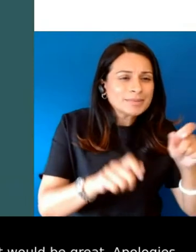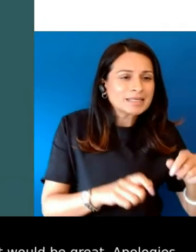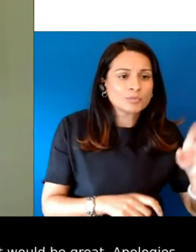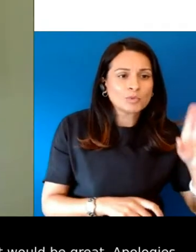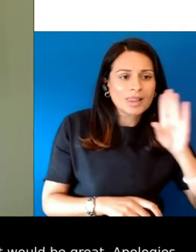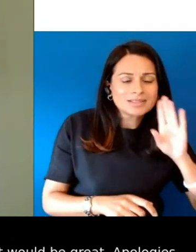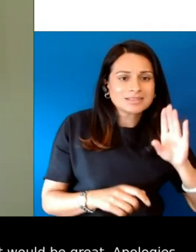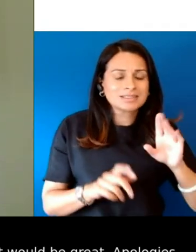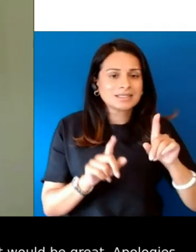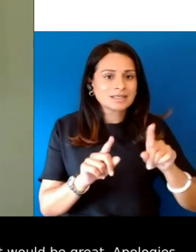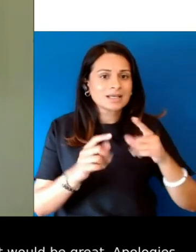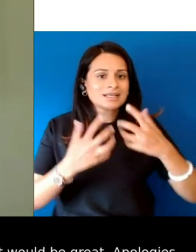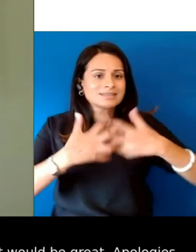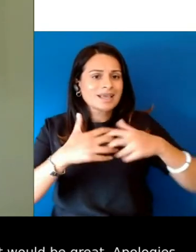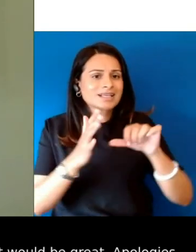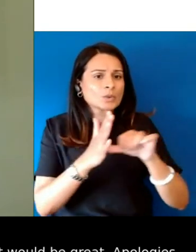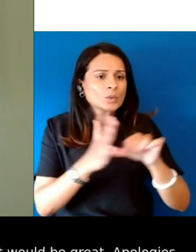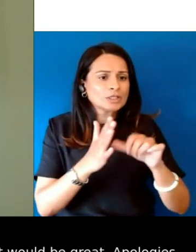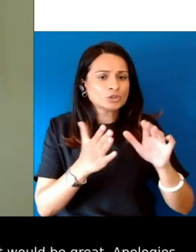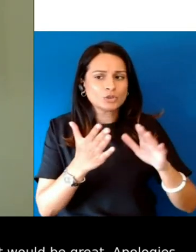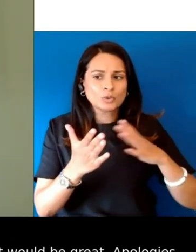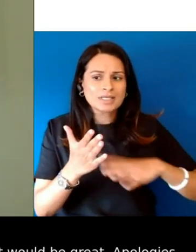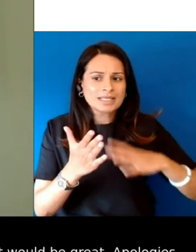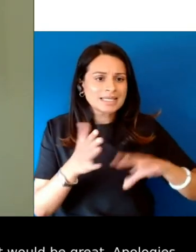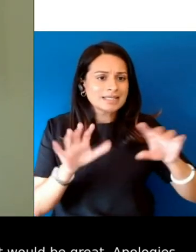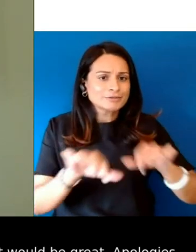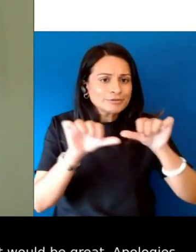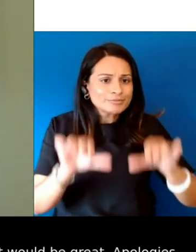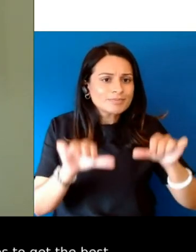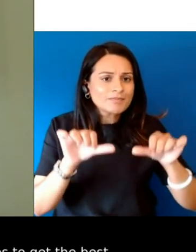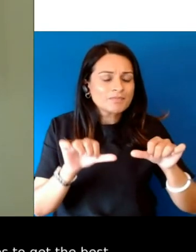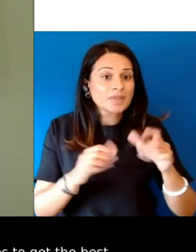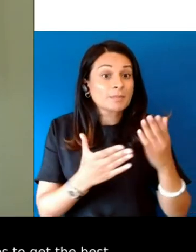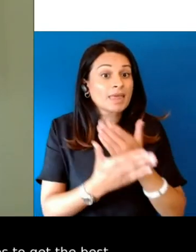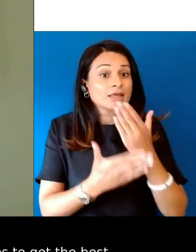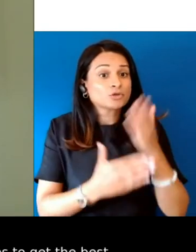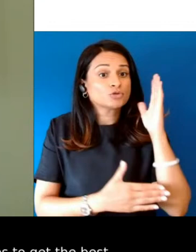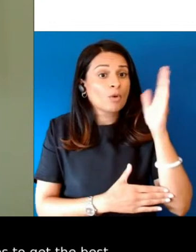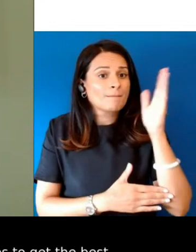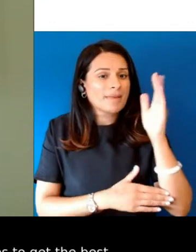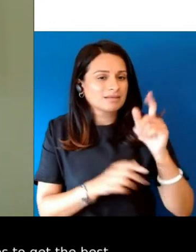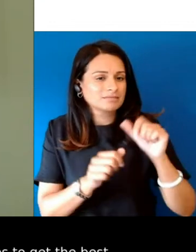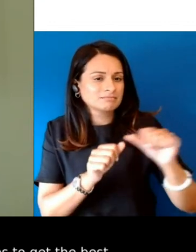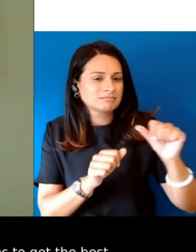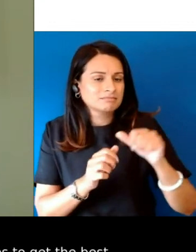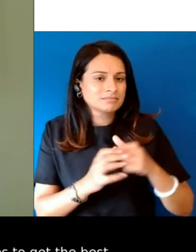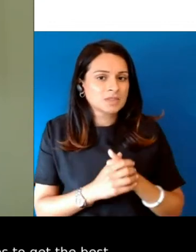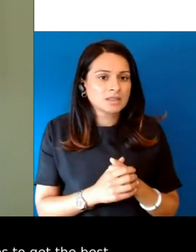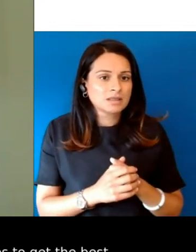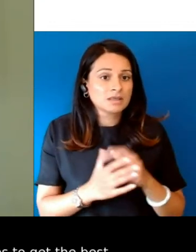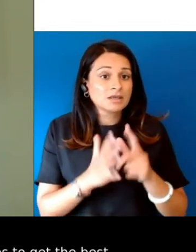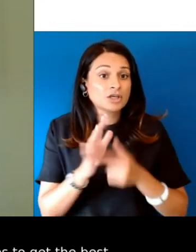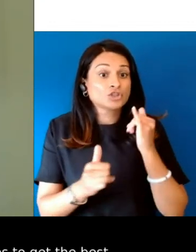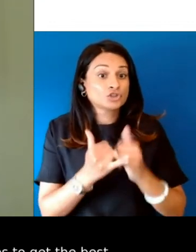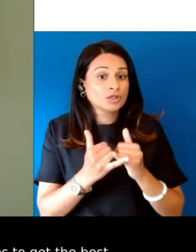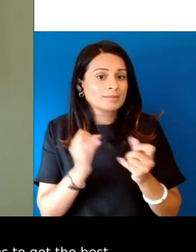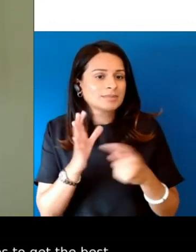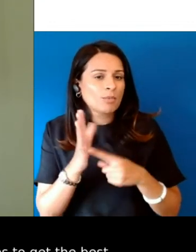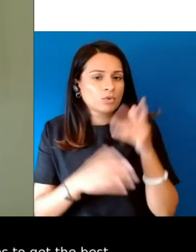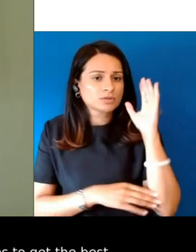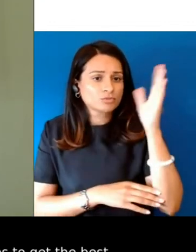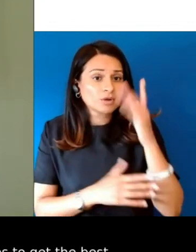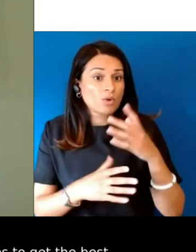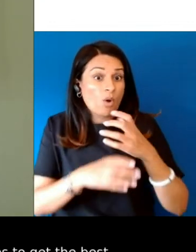technical issues to get the best presentation uh format for you of james's very important presentation just bear with us thank